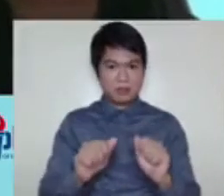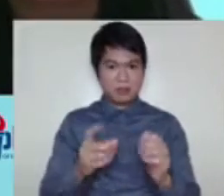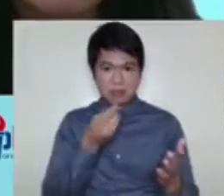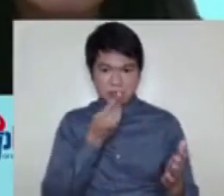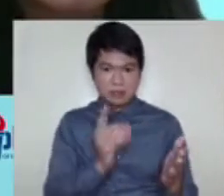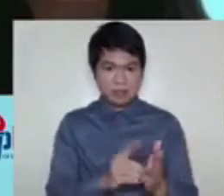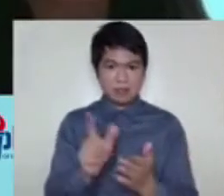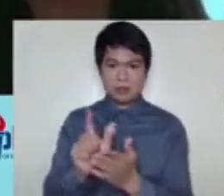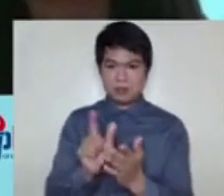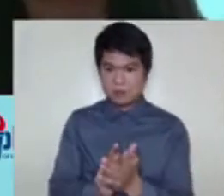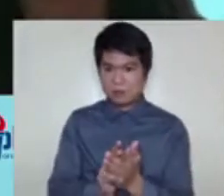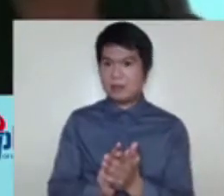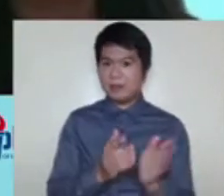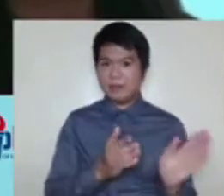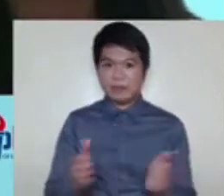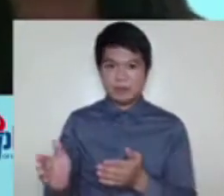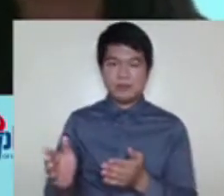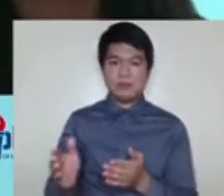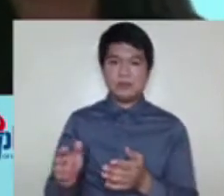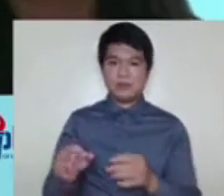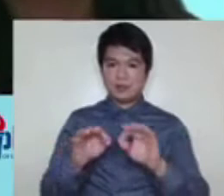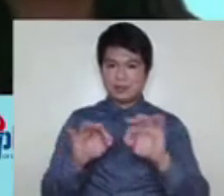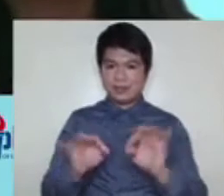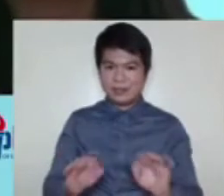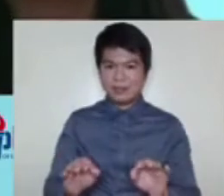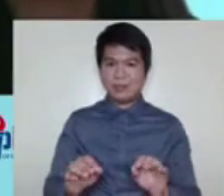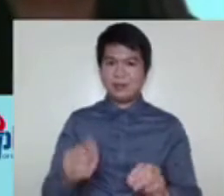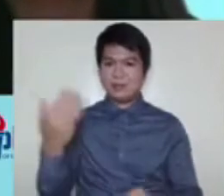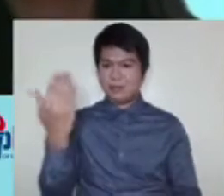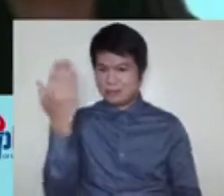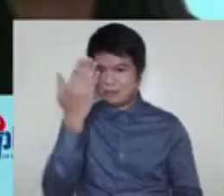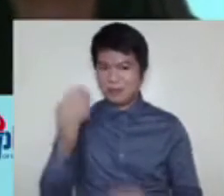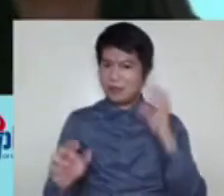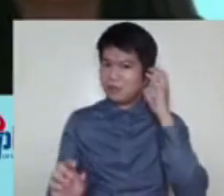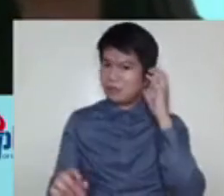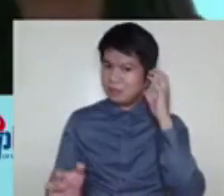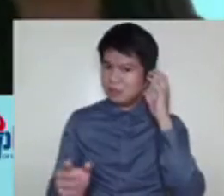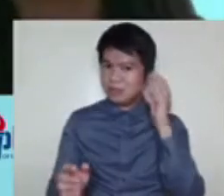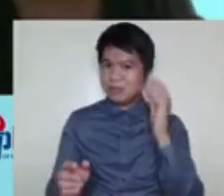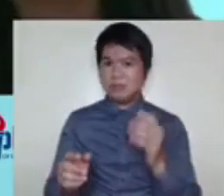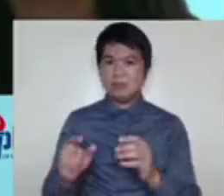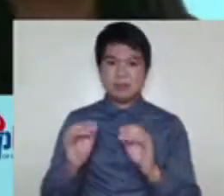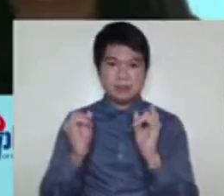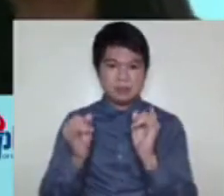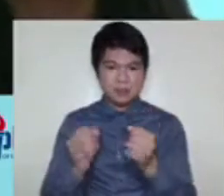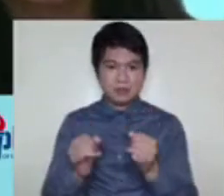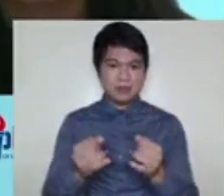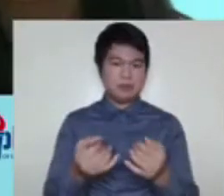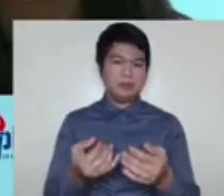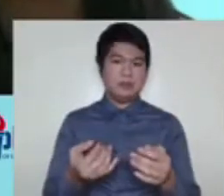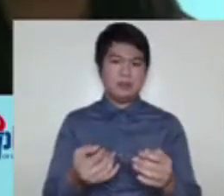radio-based instruction, any proof of collaborative review of intervention materials developed for the remediation